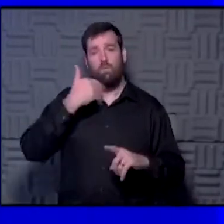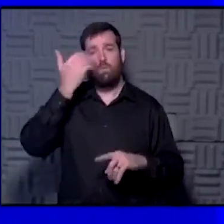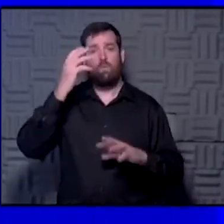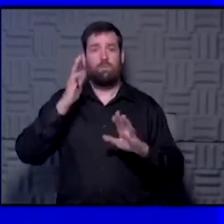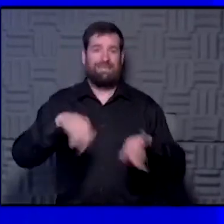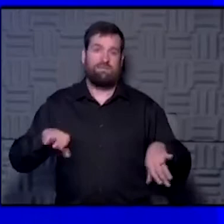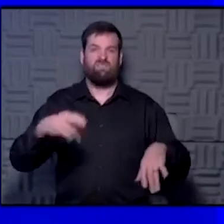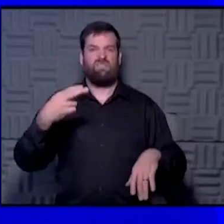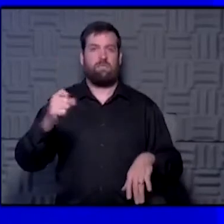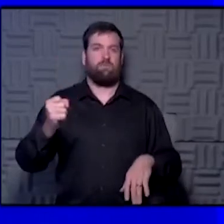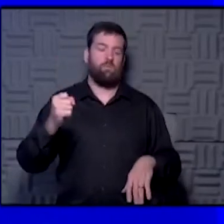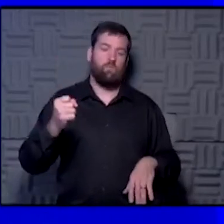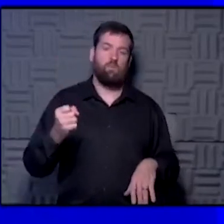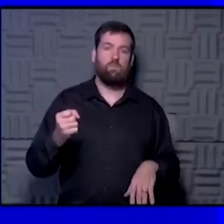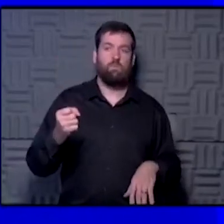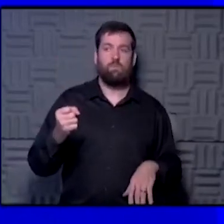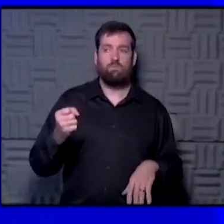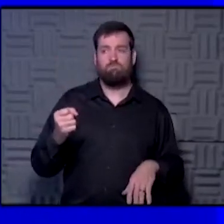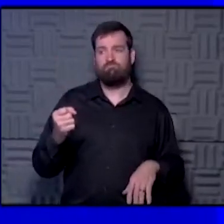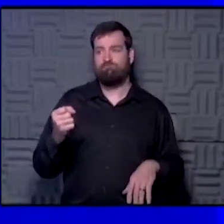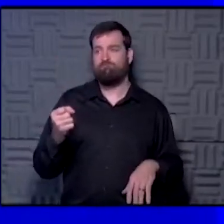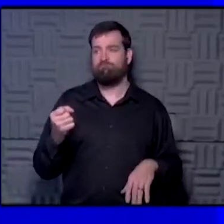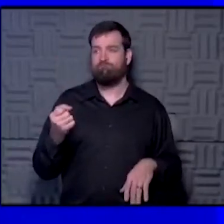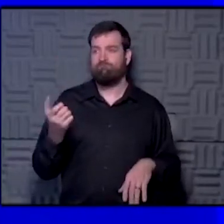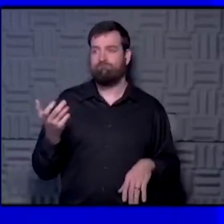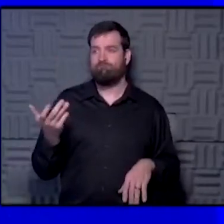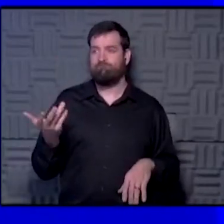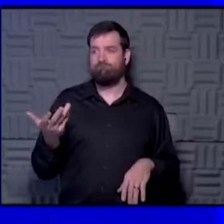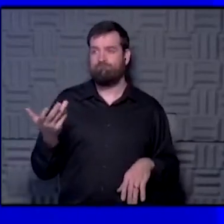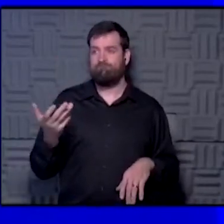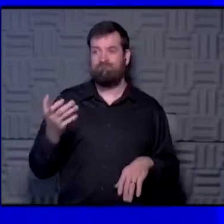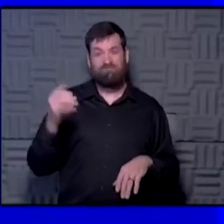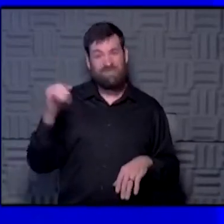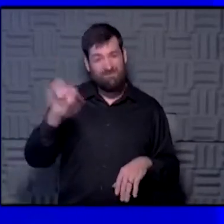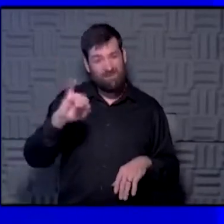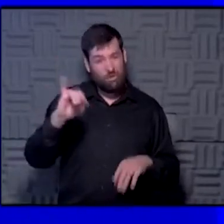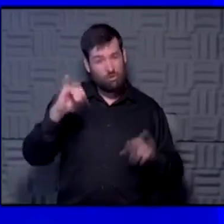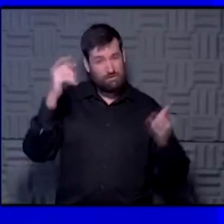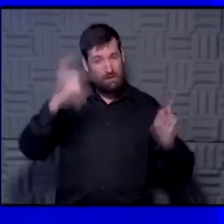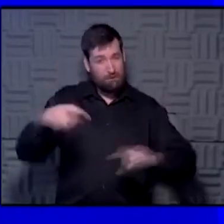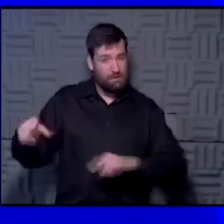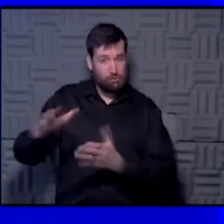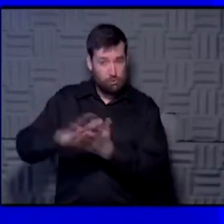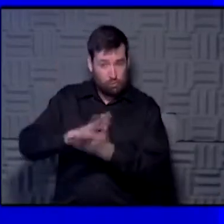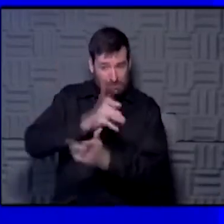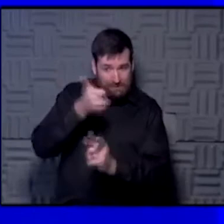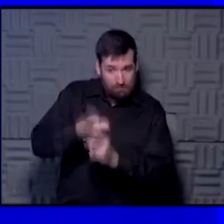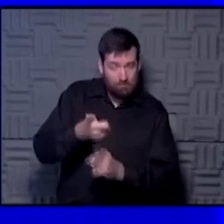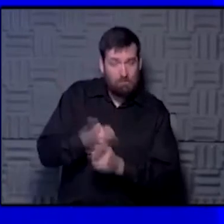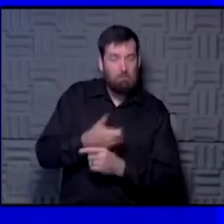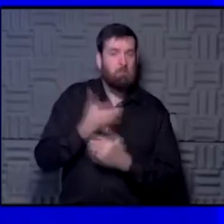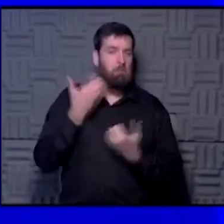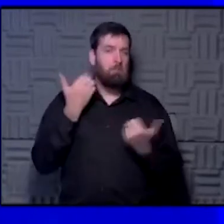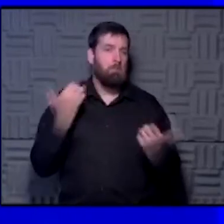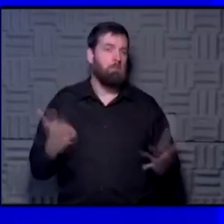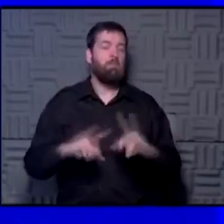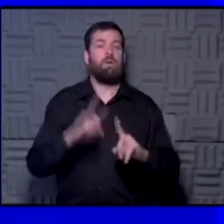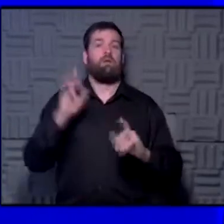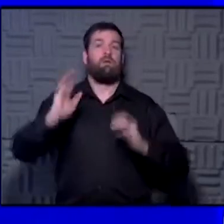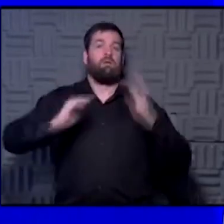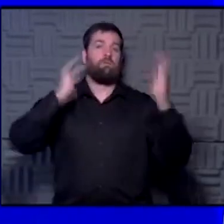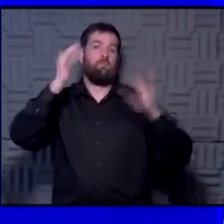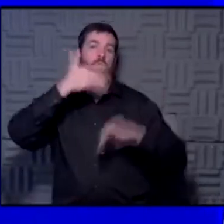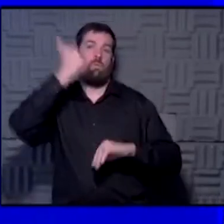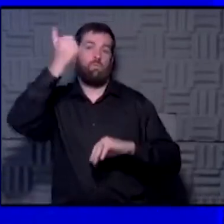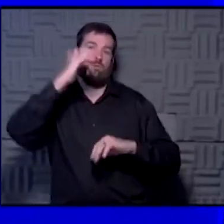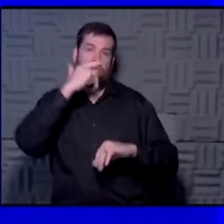are in high school, I don't know if there's a lot of infections through the schools itself, but just as you talked, when it's the adults or the older